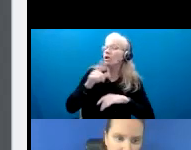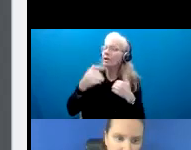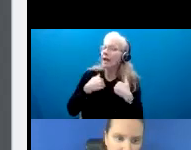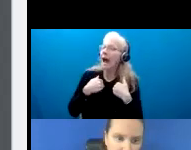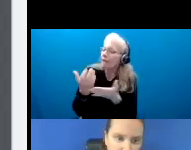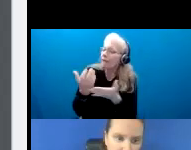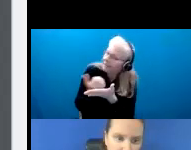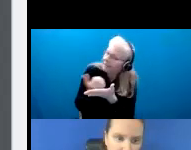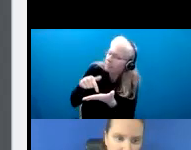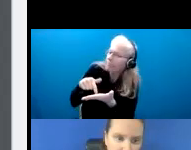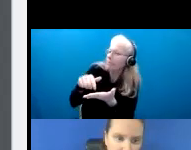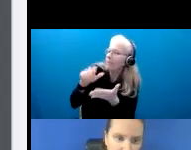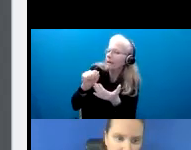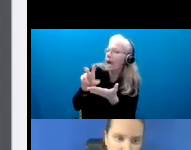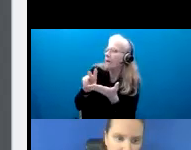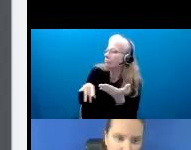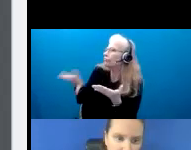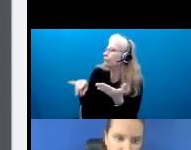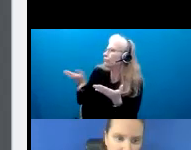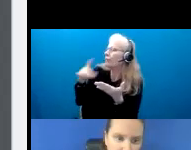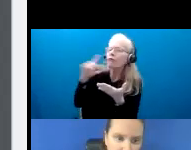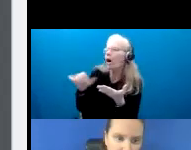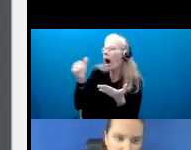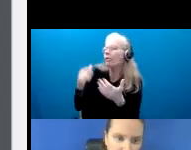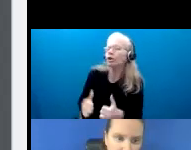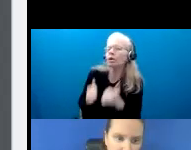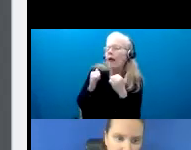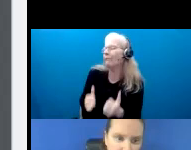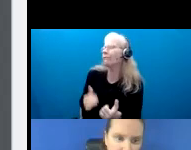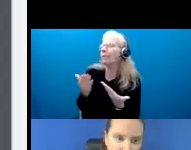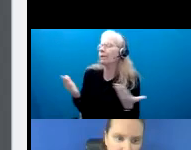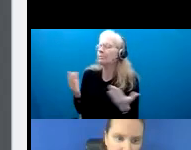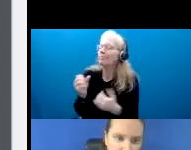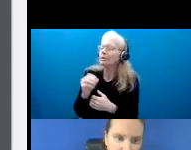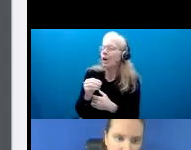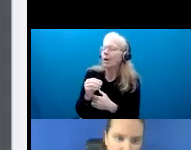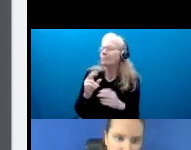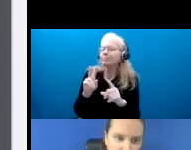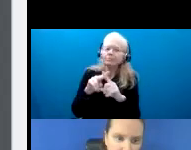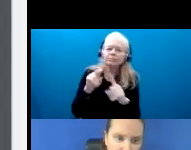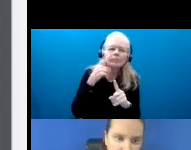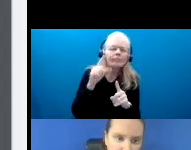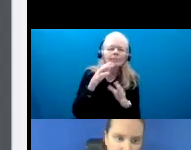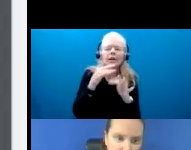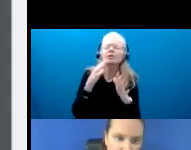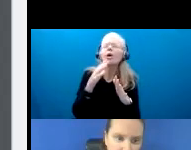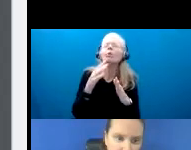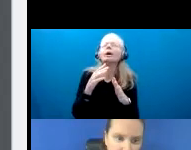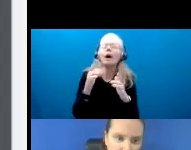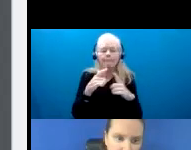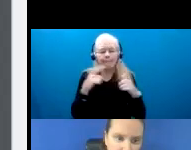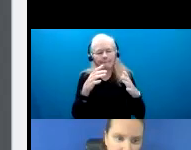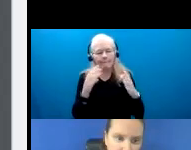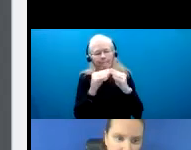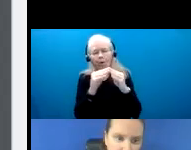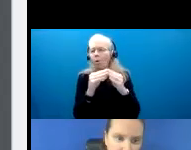things. So those expanding those, I would assume, applying for a bigger fund for local governments to expand those programs